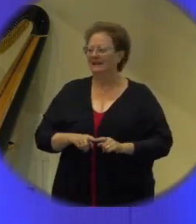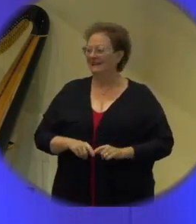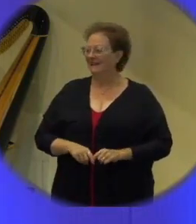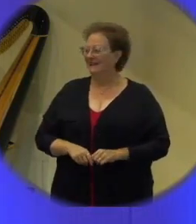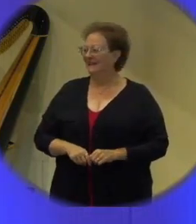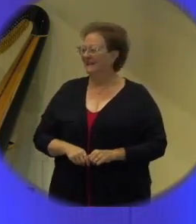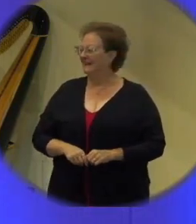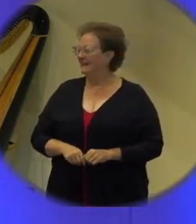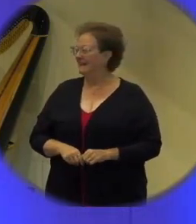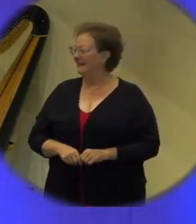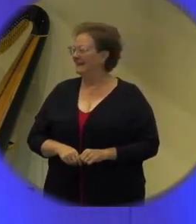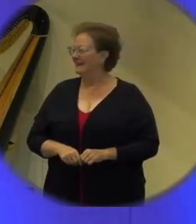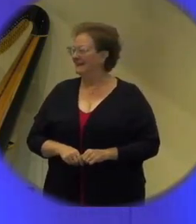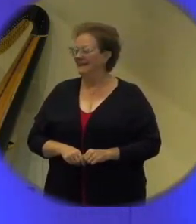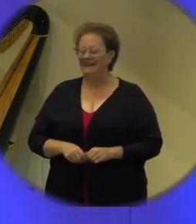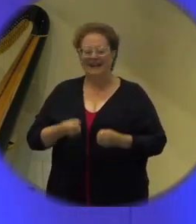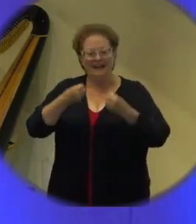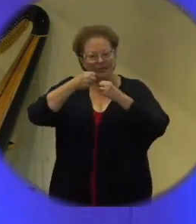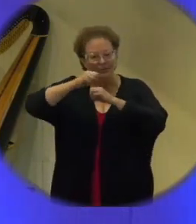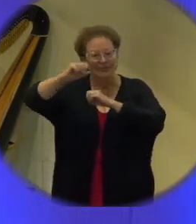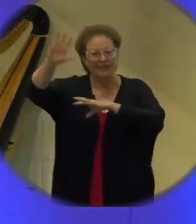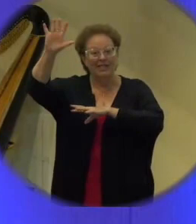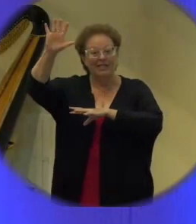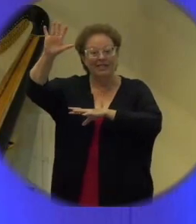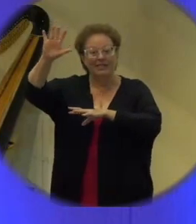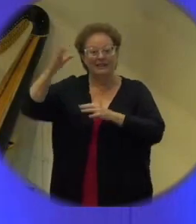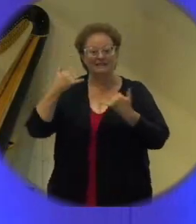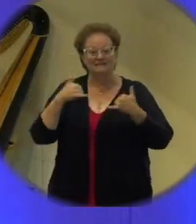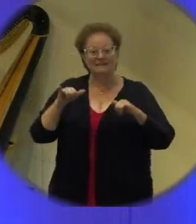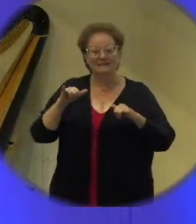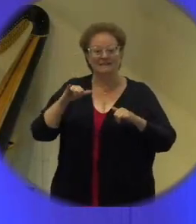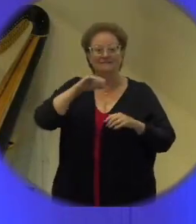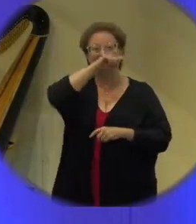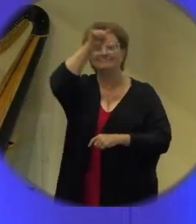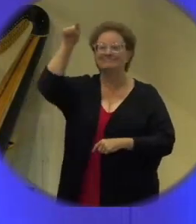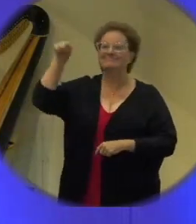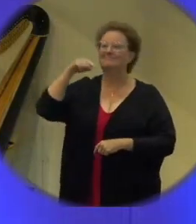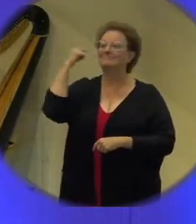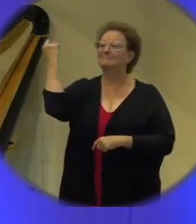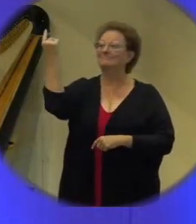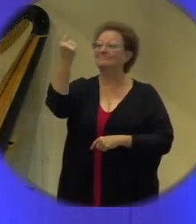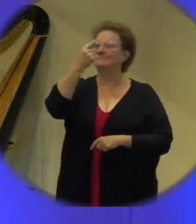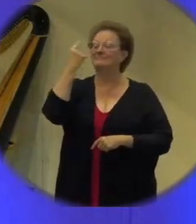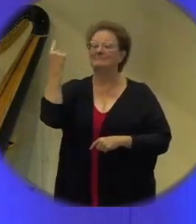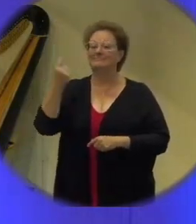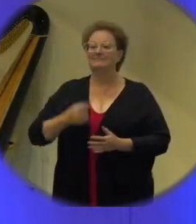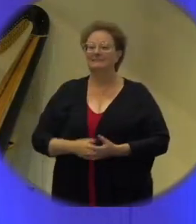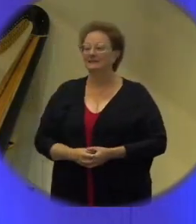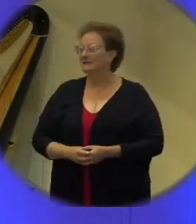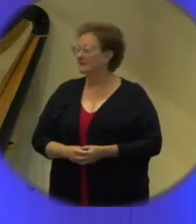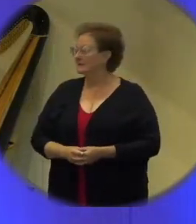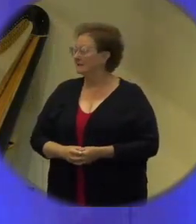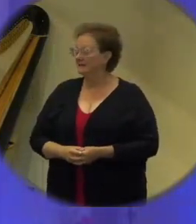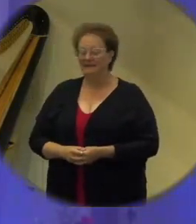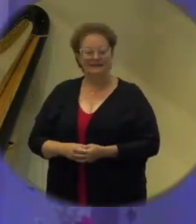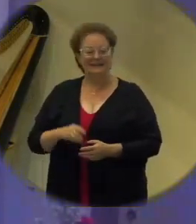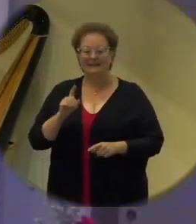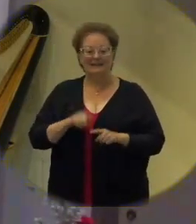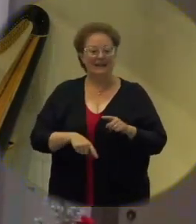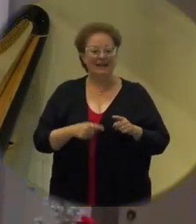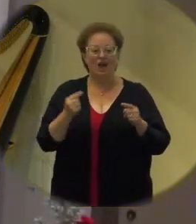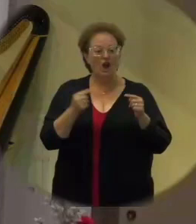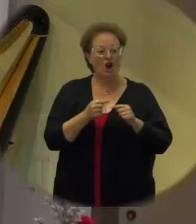know? So she released it into the tent, and it's still buzzing around, and the daughter's, oh, it's going to know. And what did she say? Honey, it can't hurt